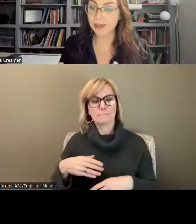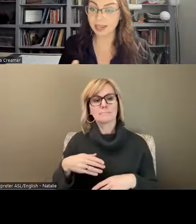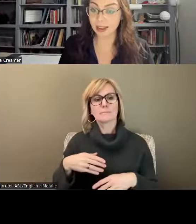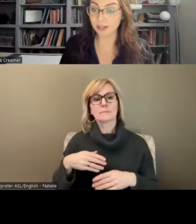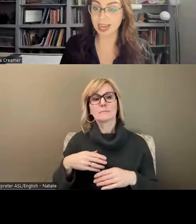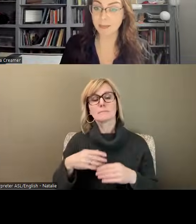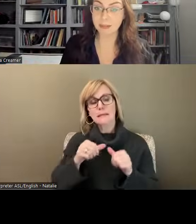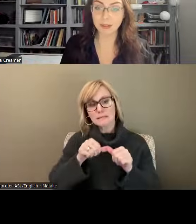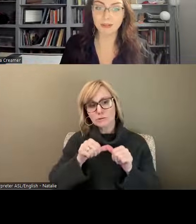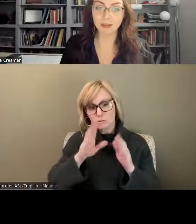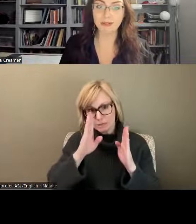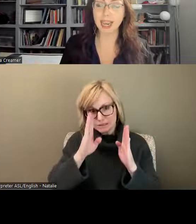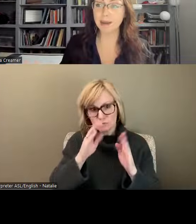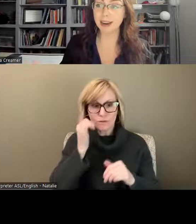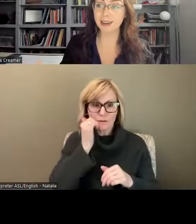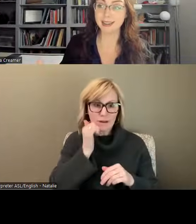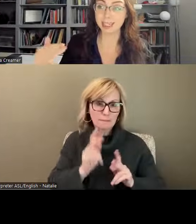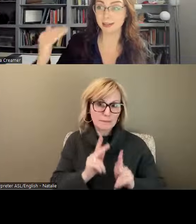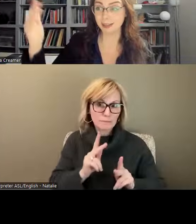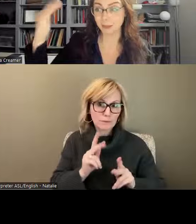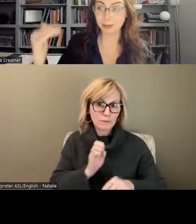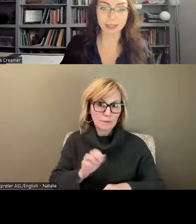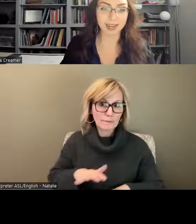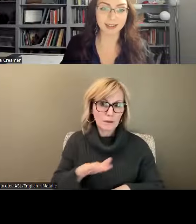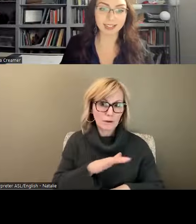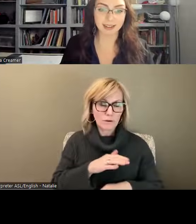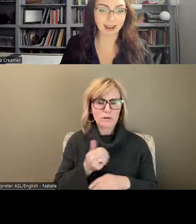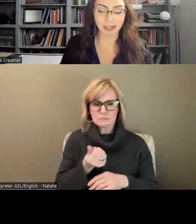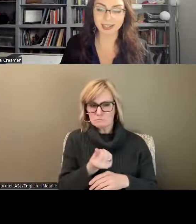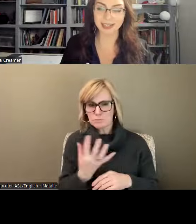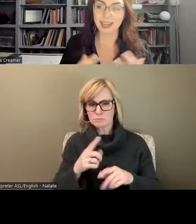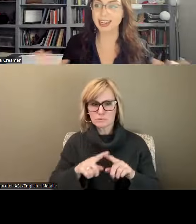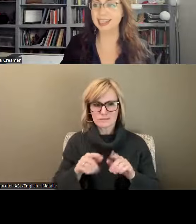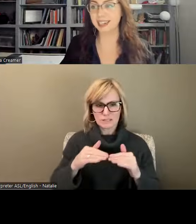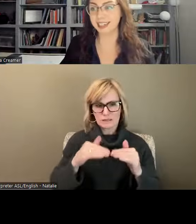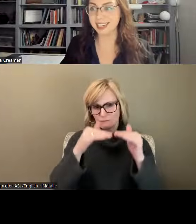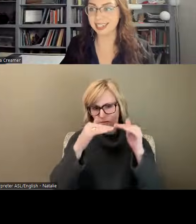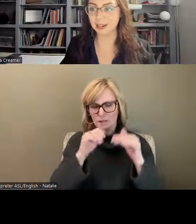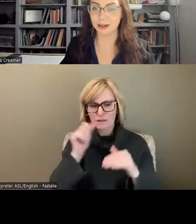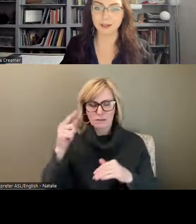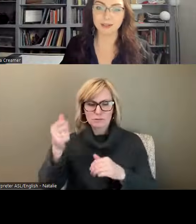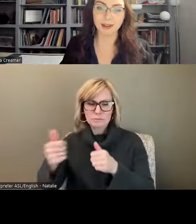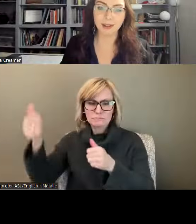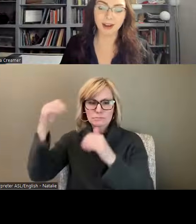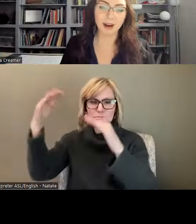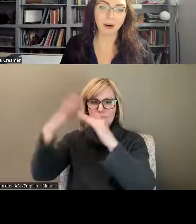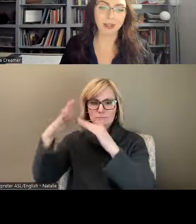paid to the everyday people of the empire at multiple scales, not just the kings and elites